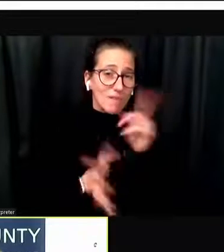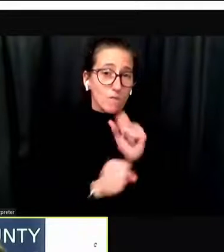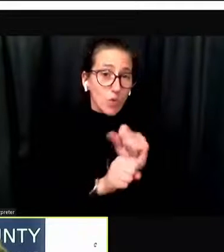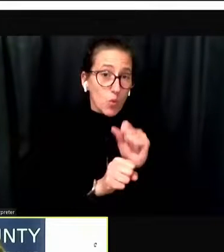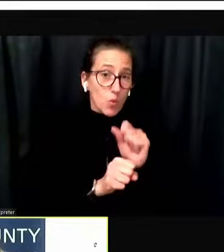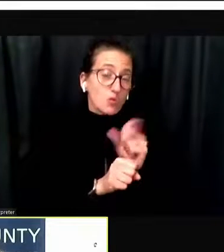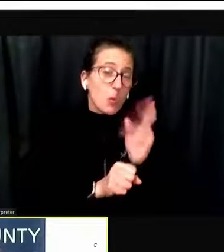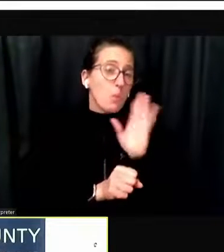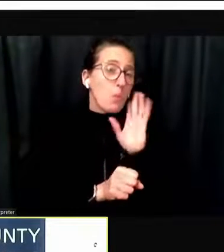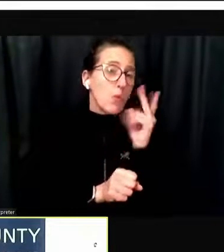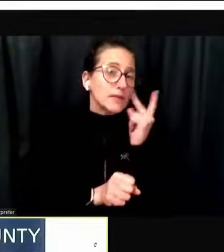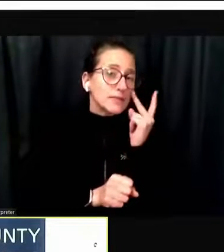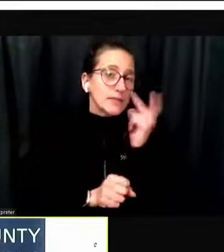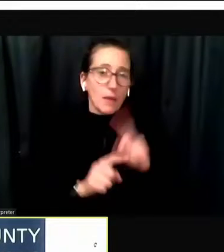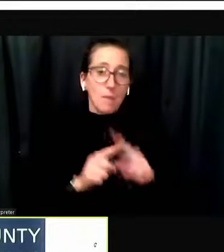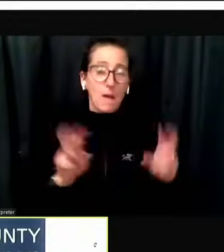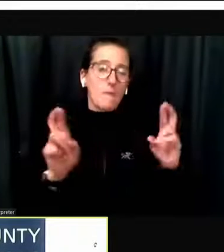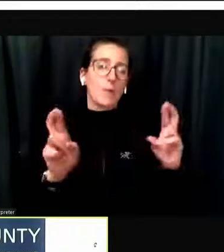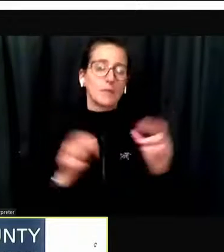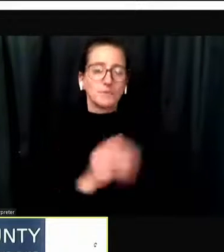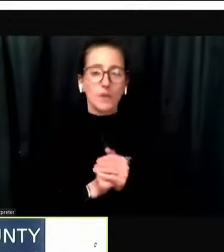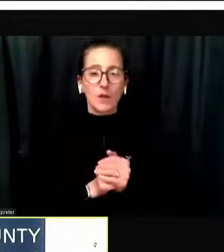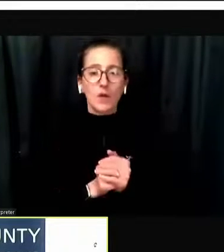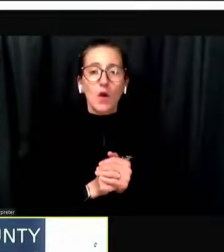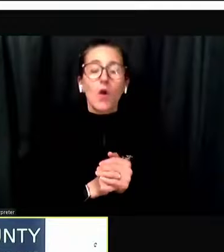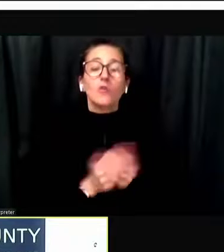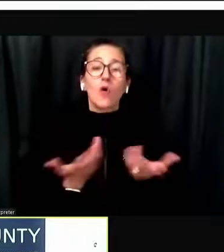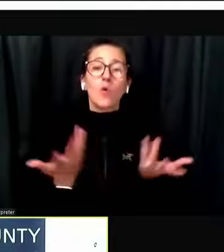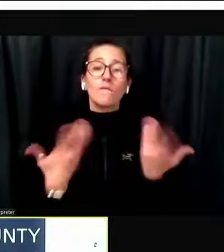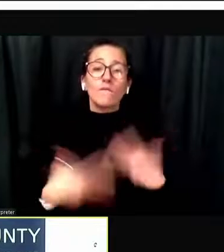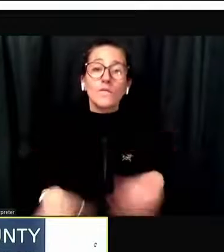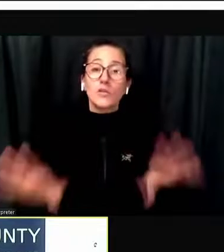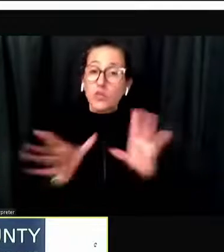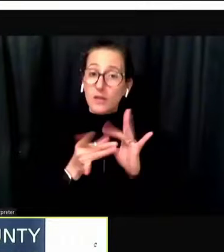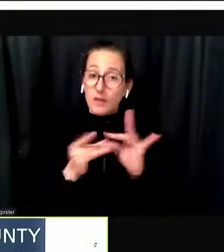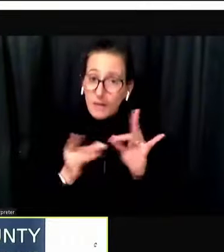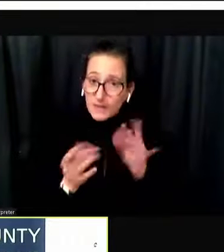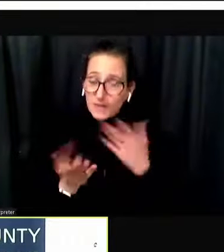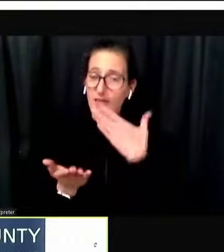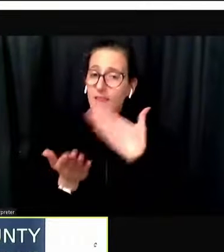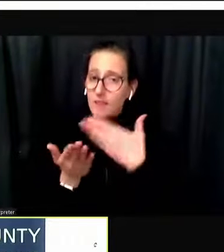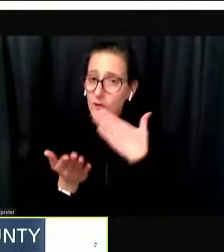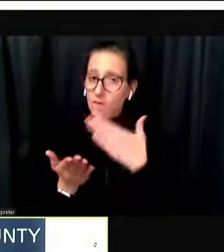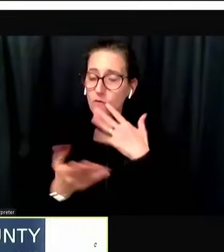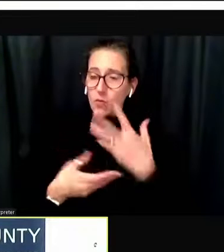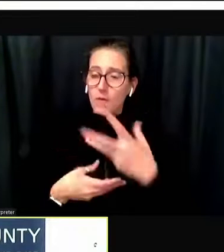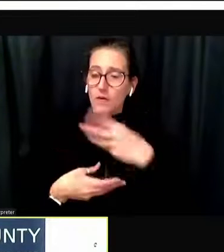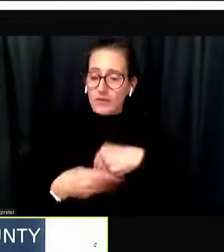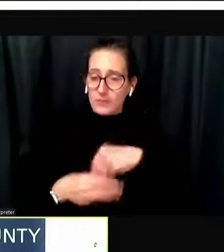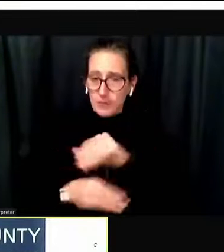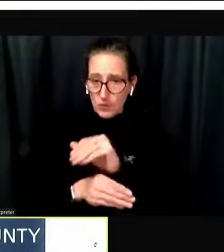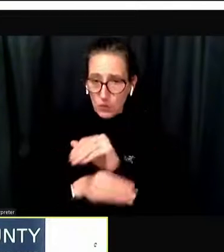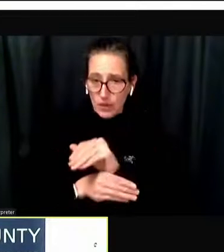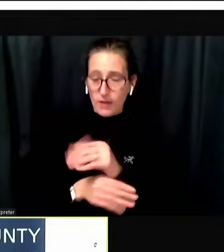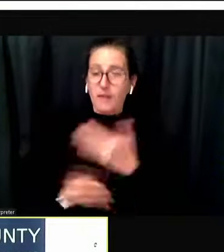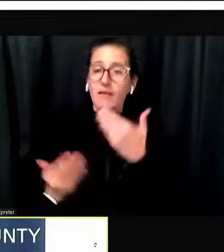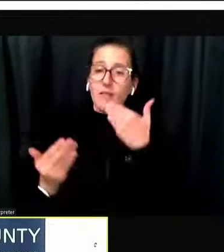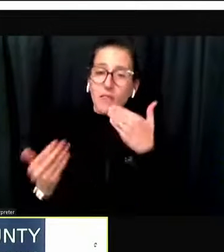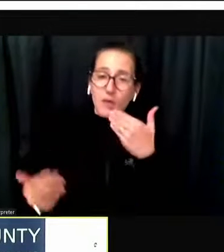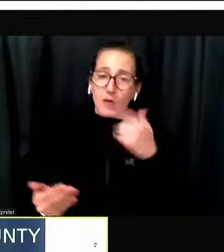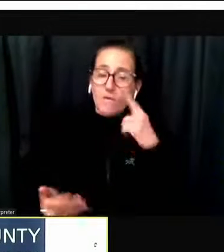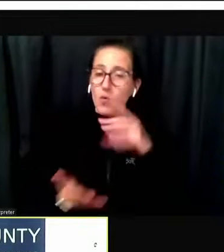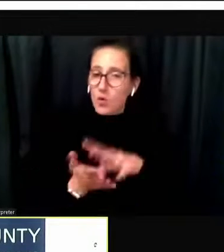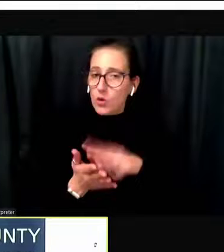want to say thank you very much for participating with us tonight, for learning more about